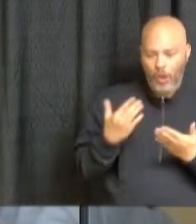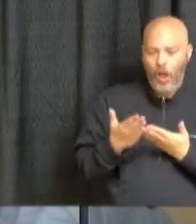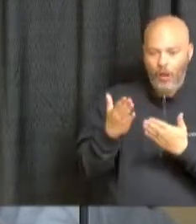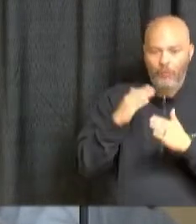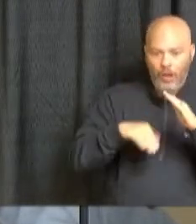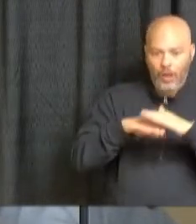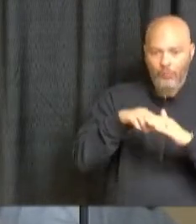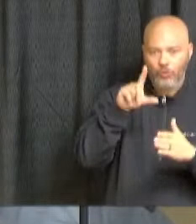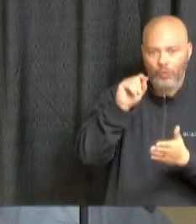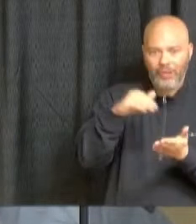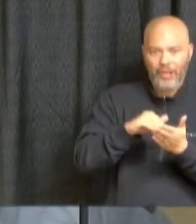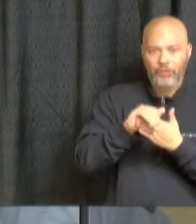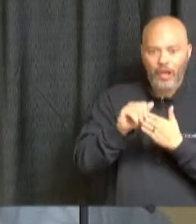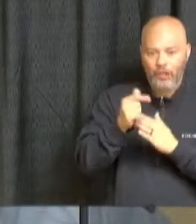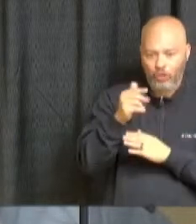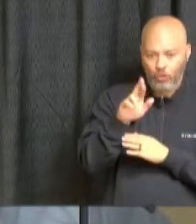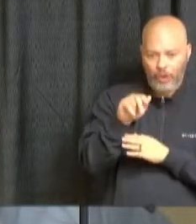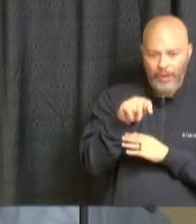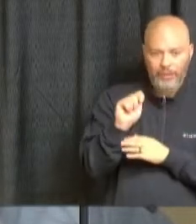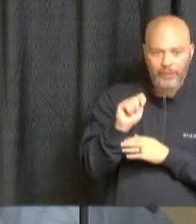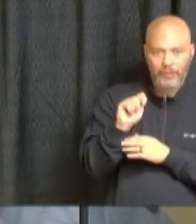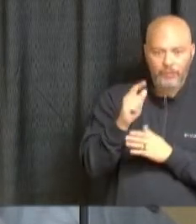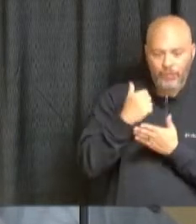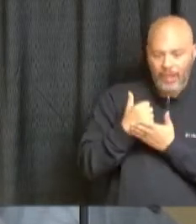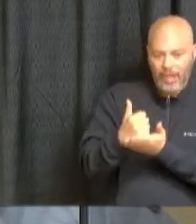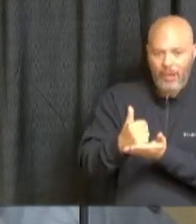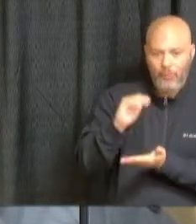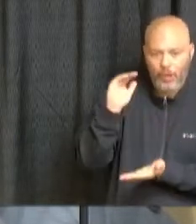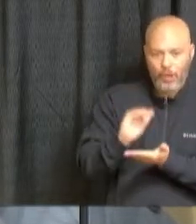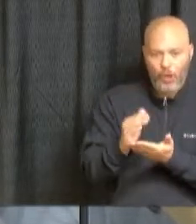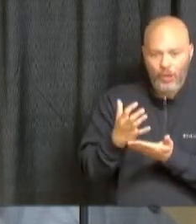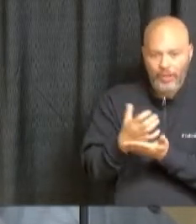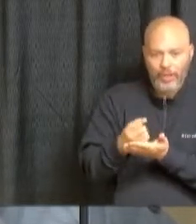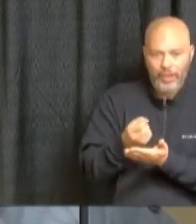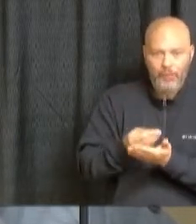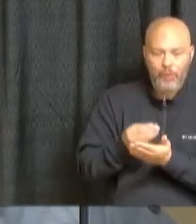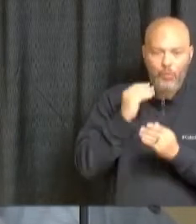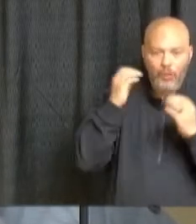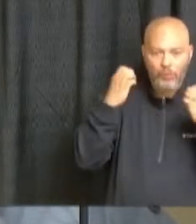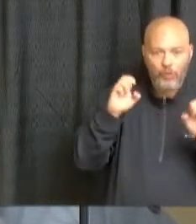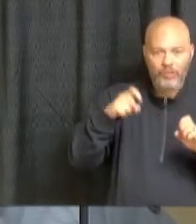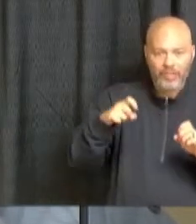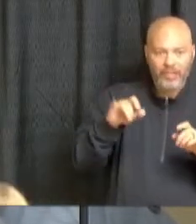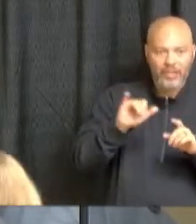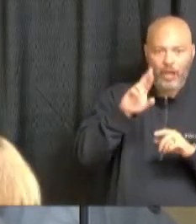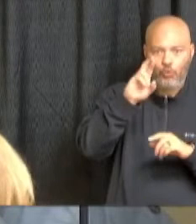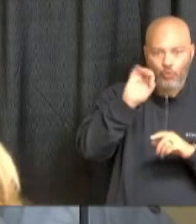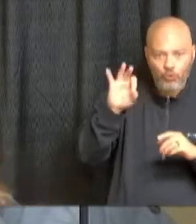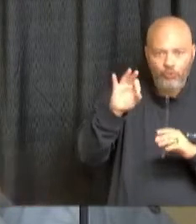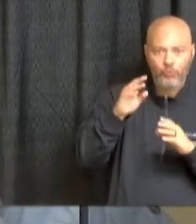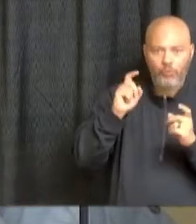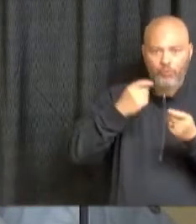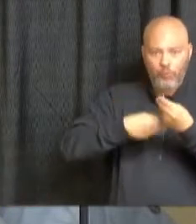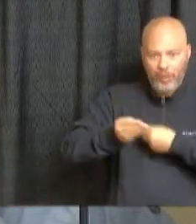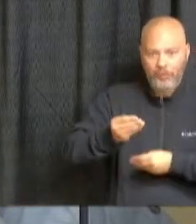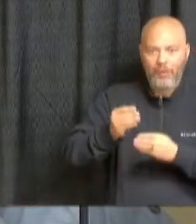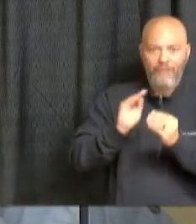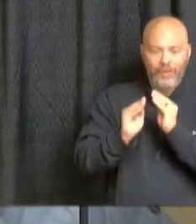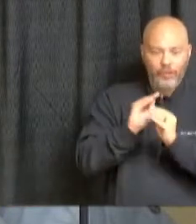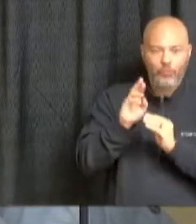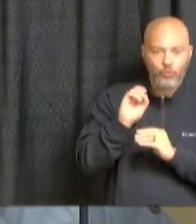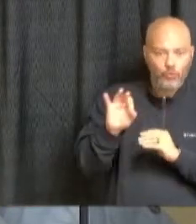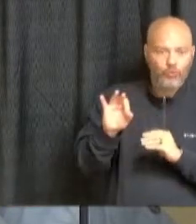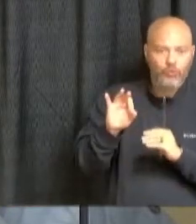up to $20,000 in grants to assist low-income families with emergency needs such as roofing, fixing